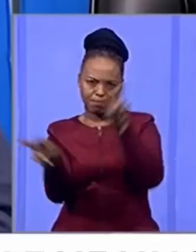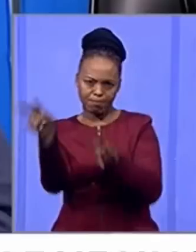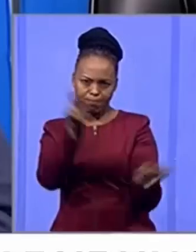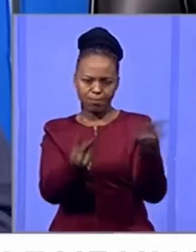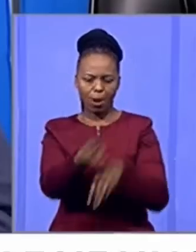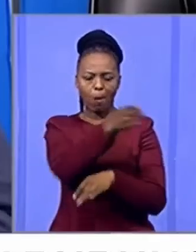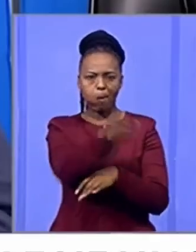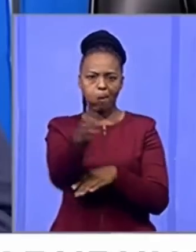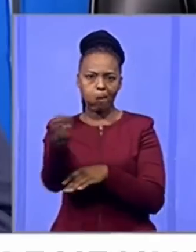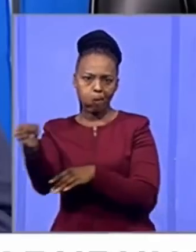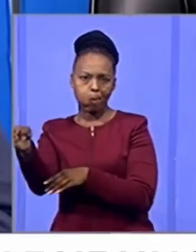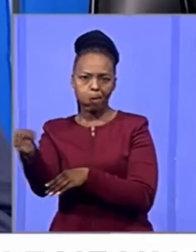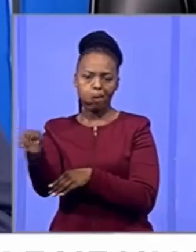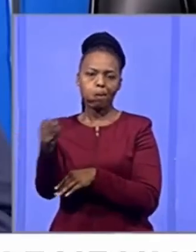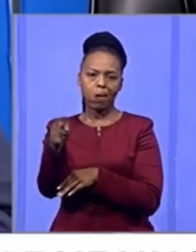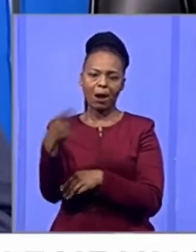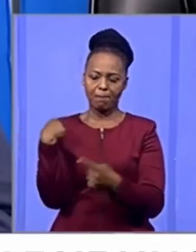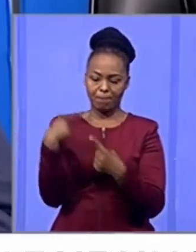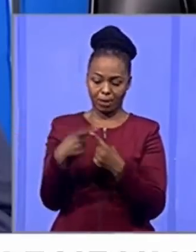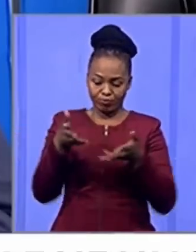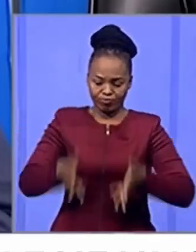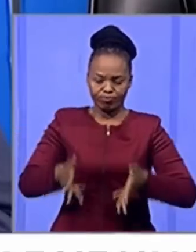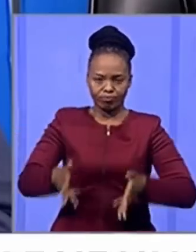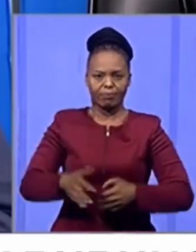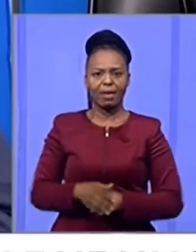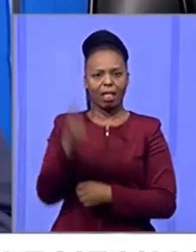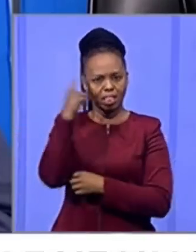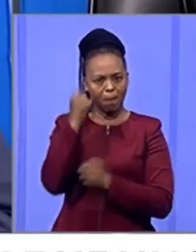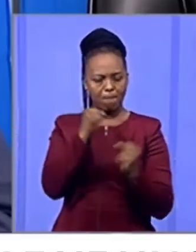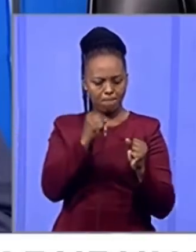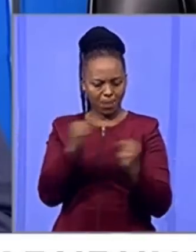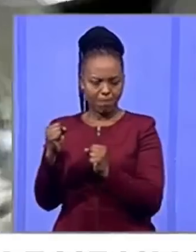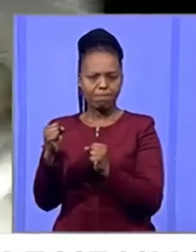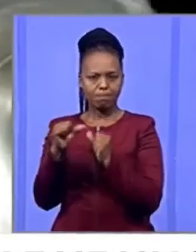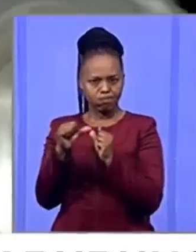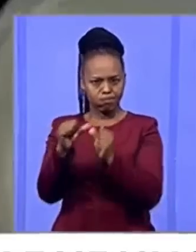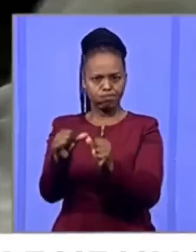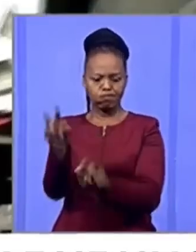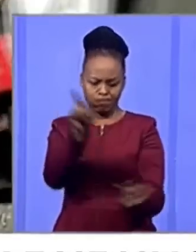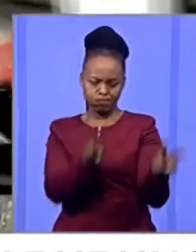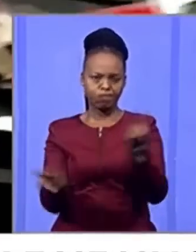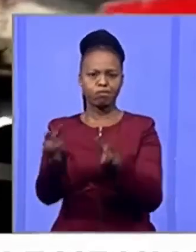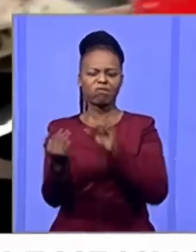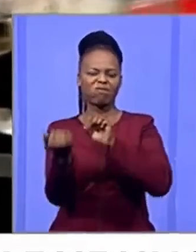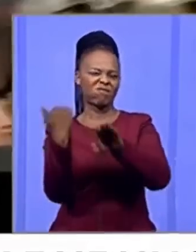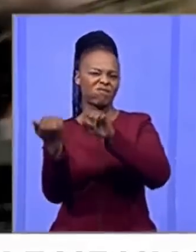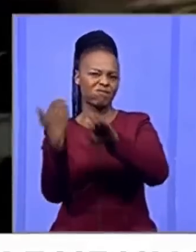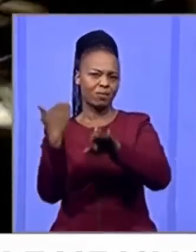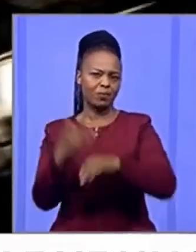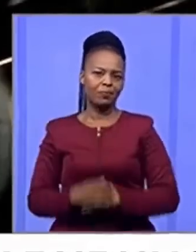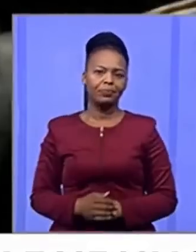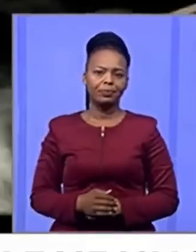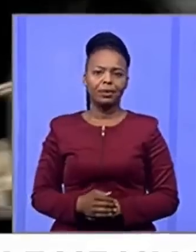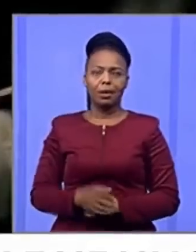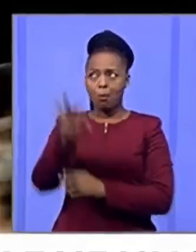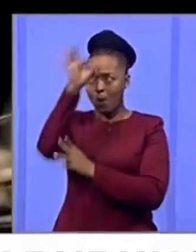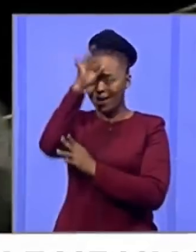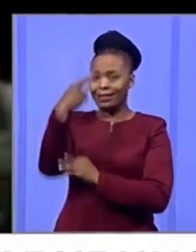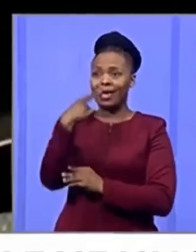up now, and we think we'll keep on beefing them up. le ge go le bjalo maphodisa a re a go bohlatse